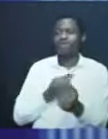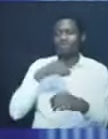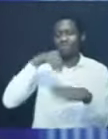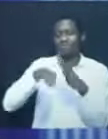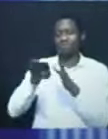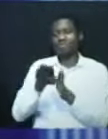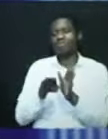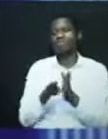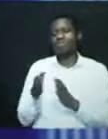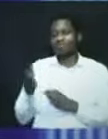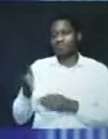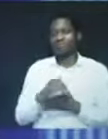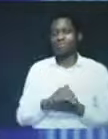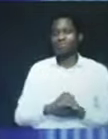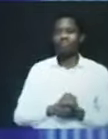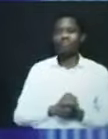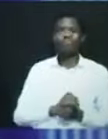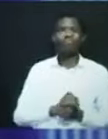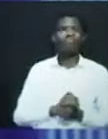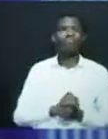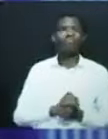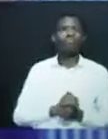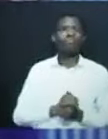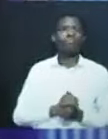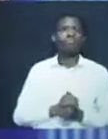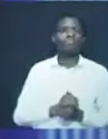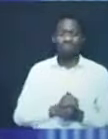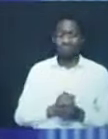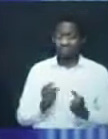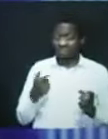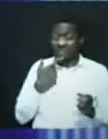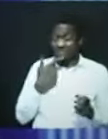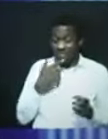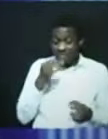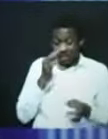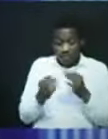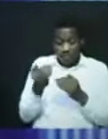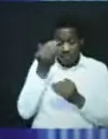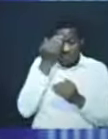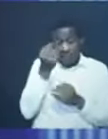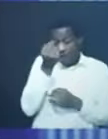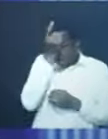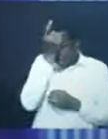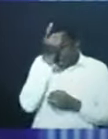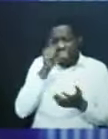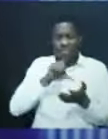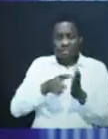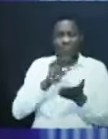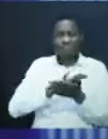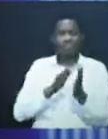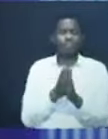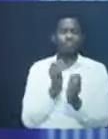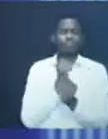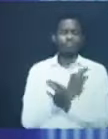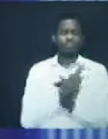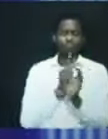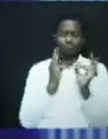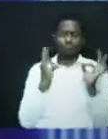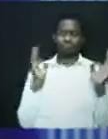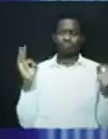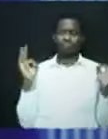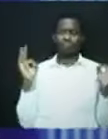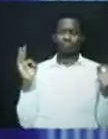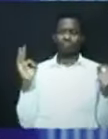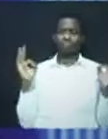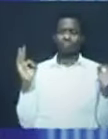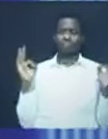concerning us. We said that this brings liberation. It sets free.